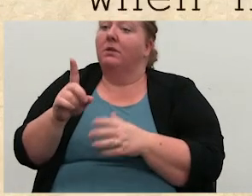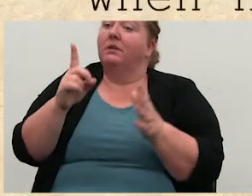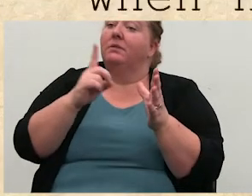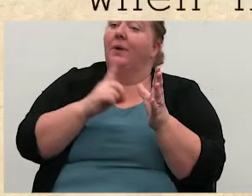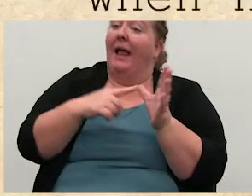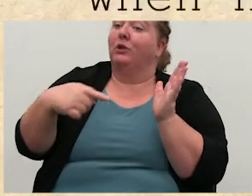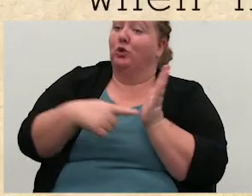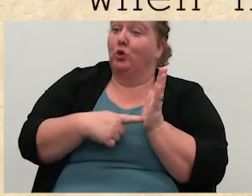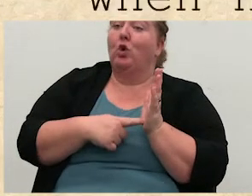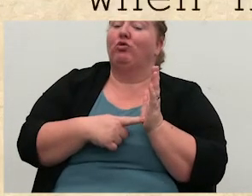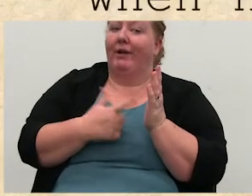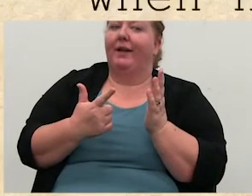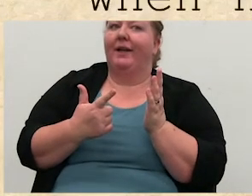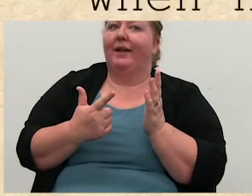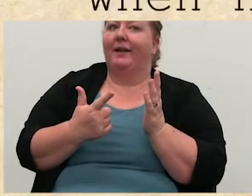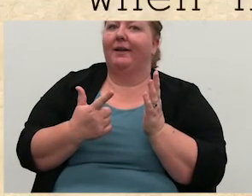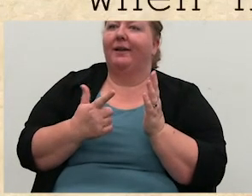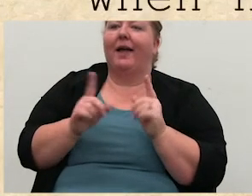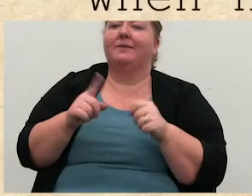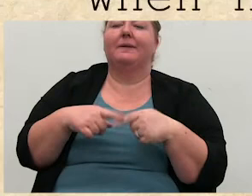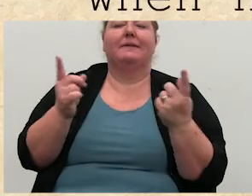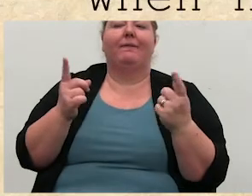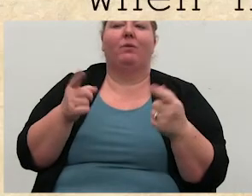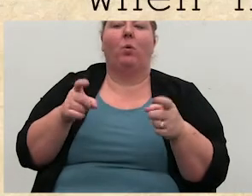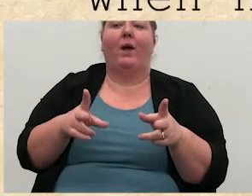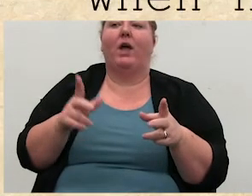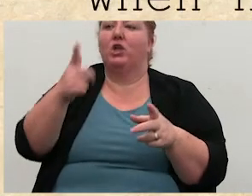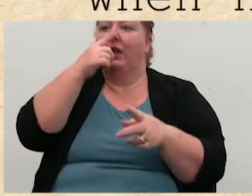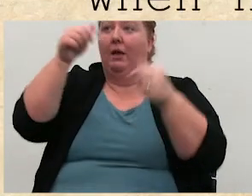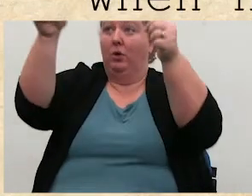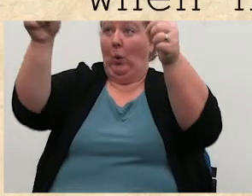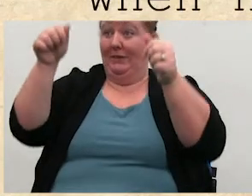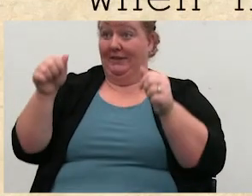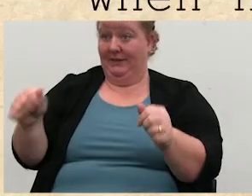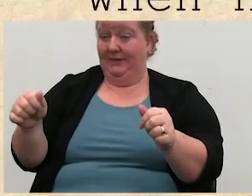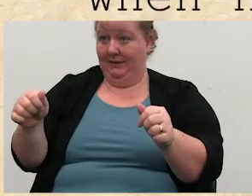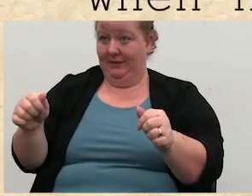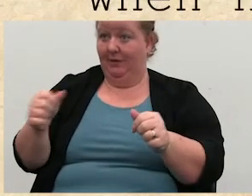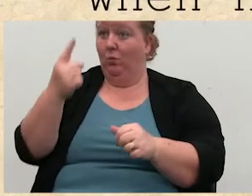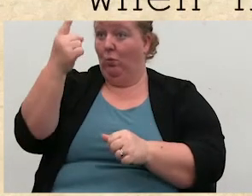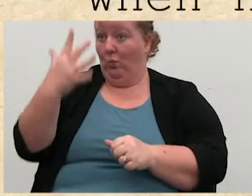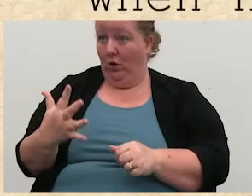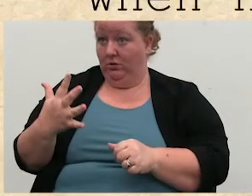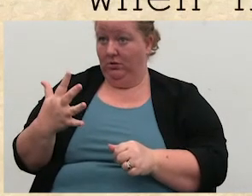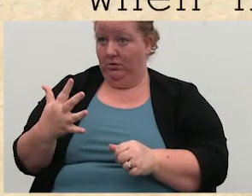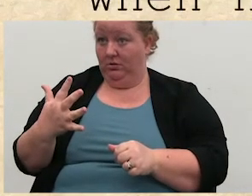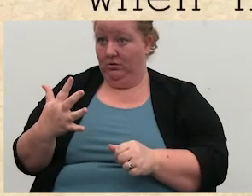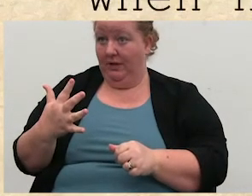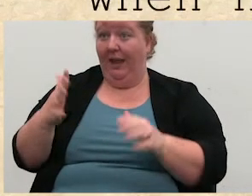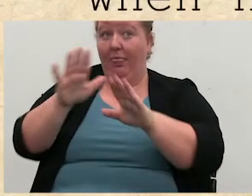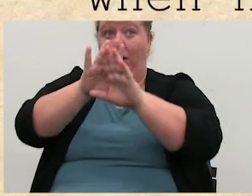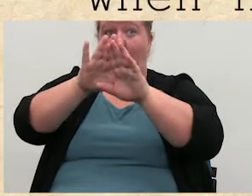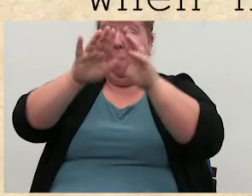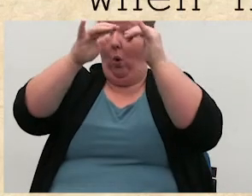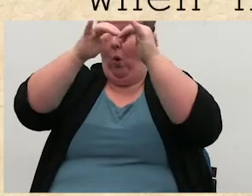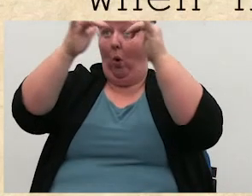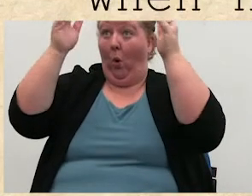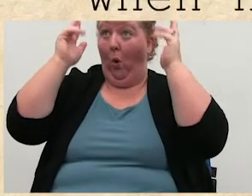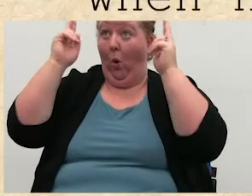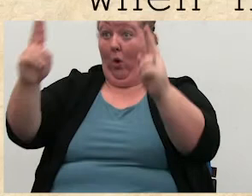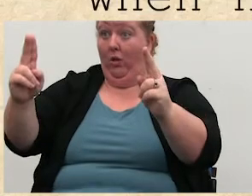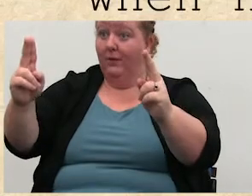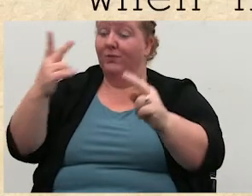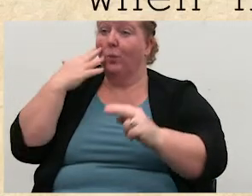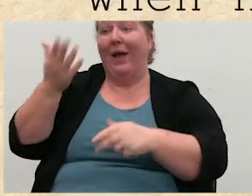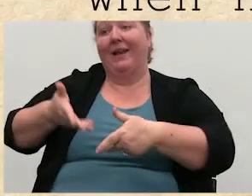on, alternatively, she can stick up a notice once and for all in the hall, which he will see